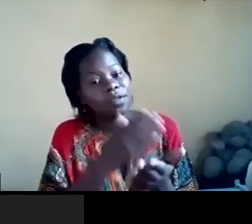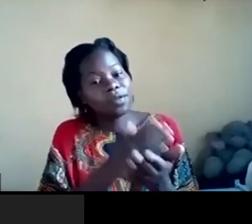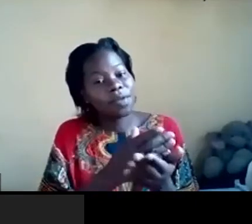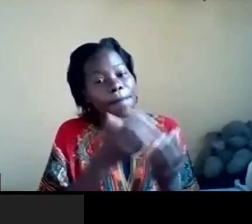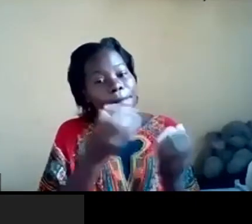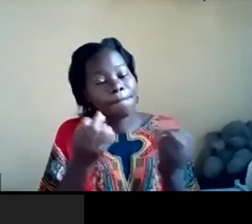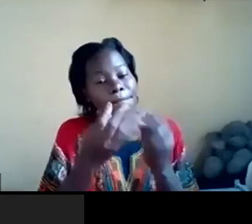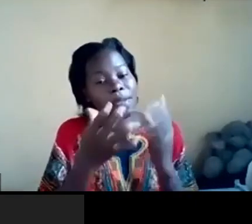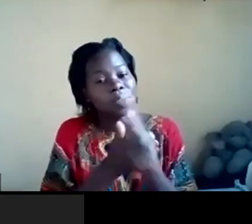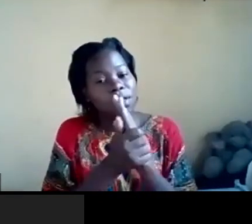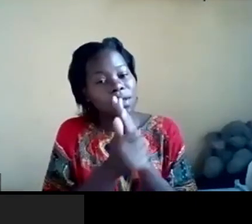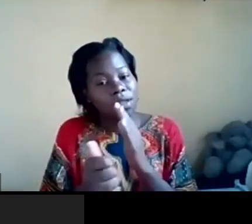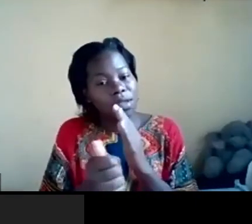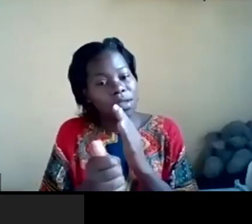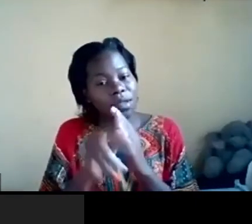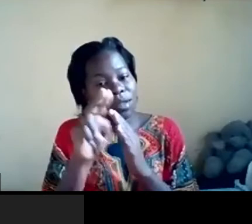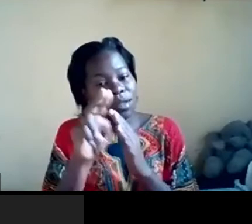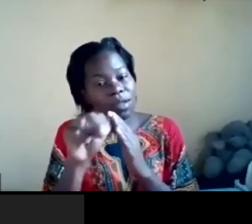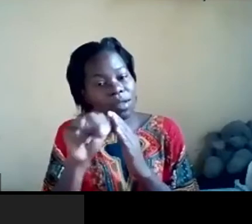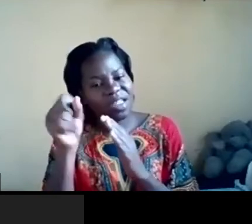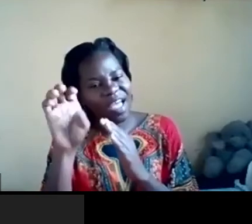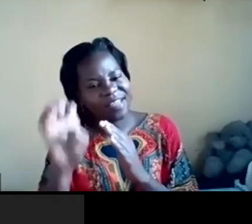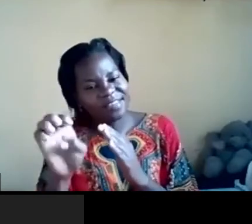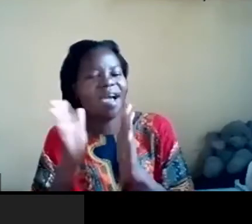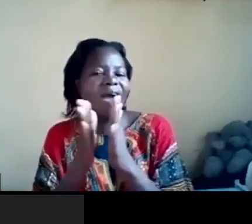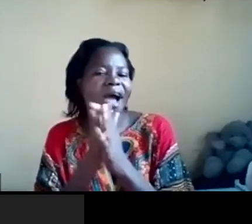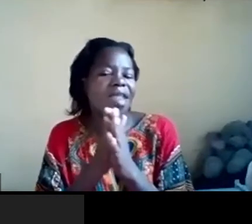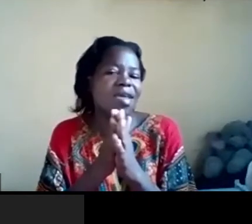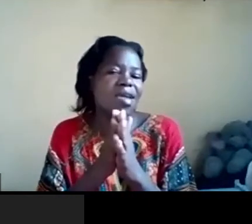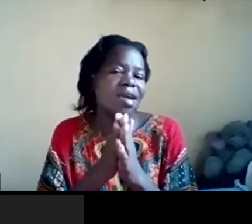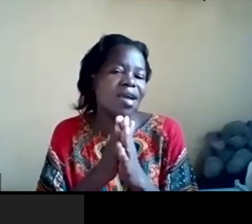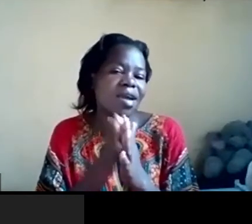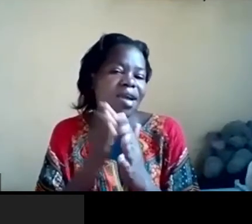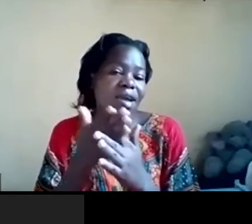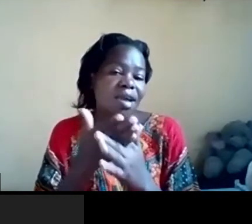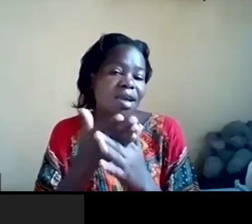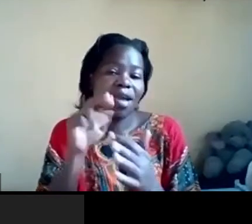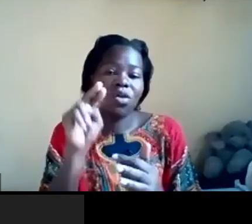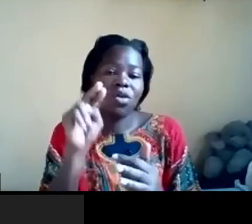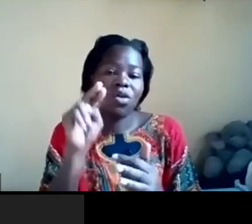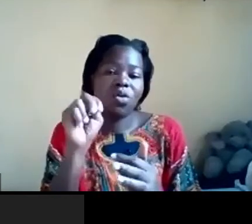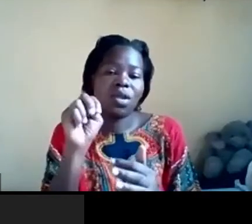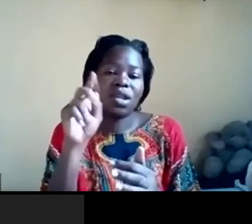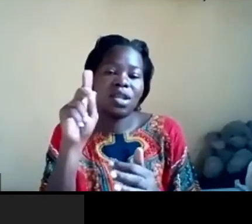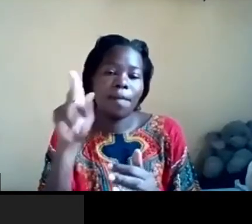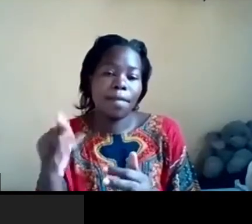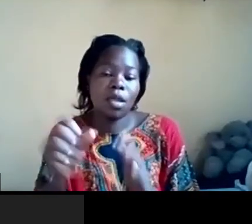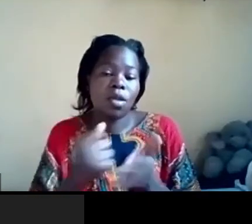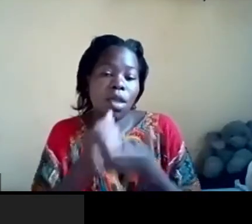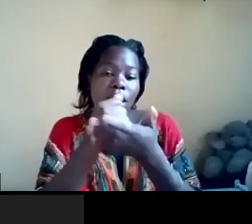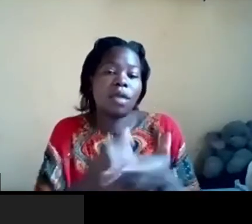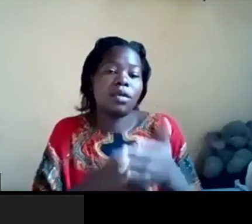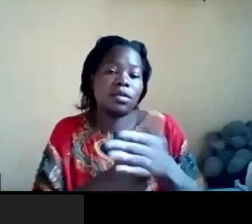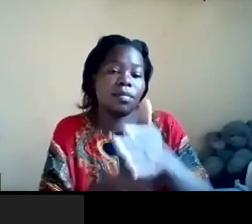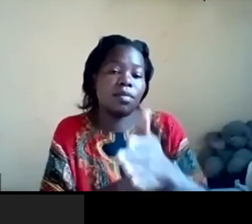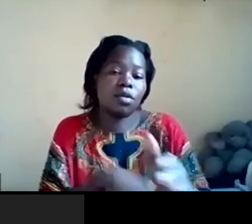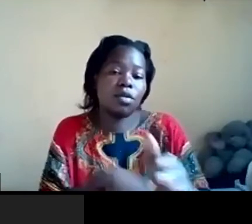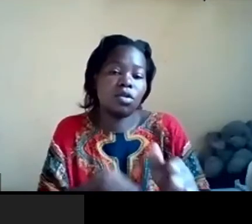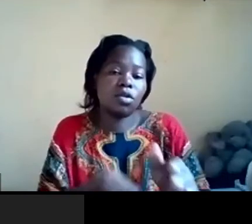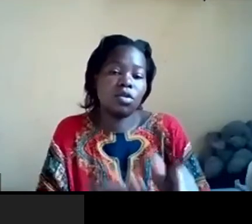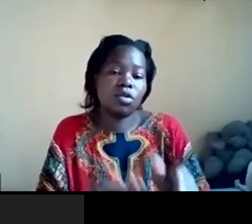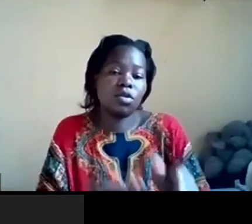NASE and the UNDP to help support your idea.